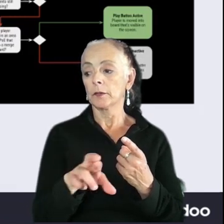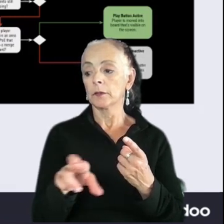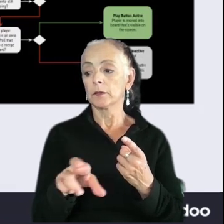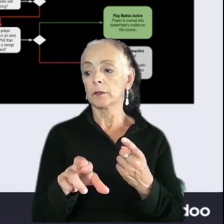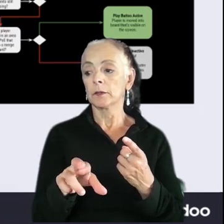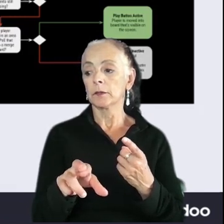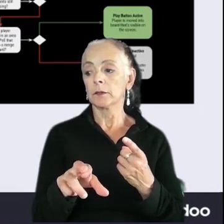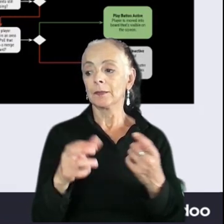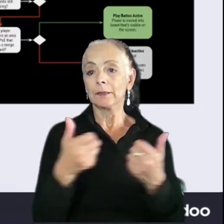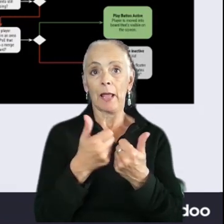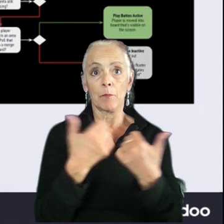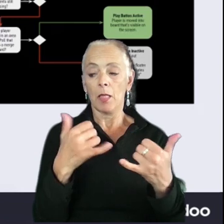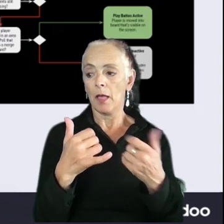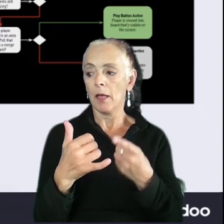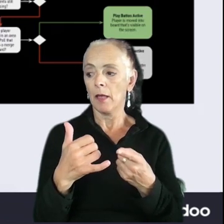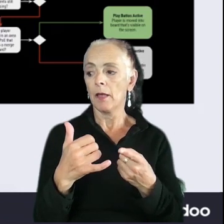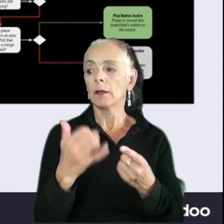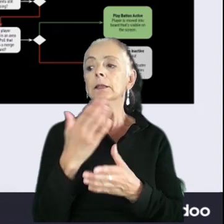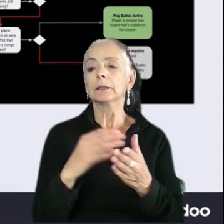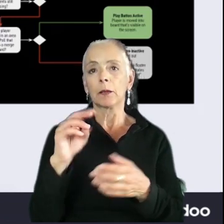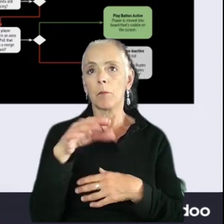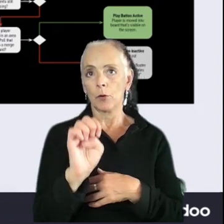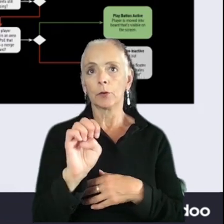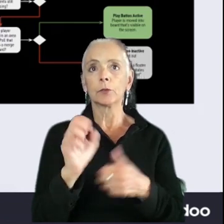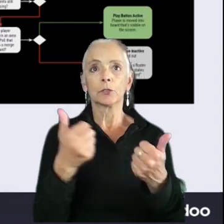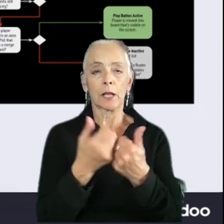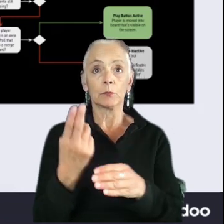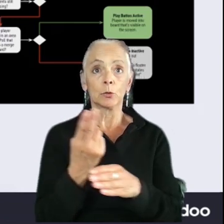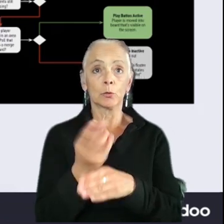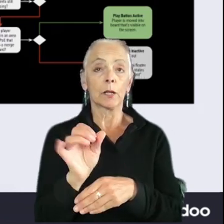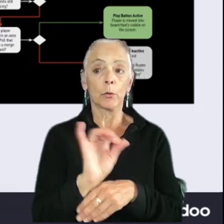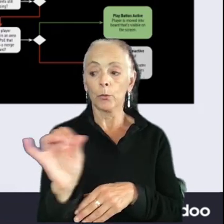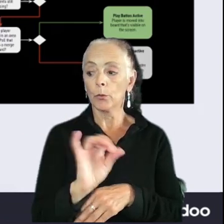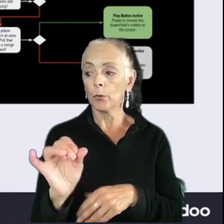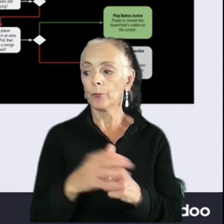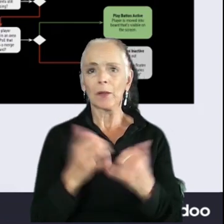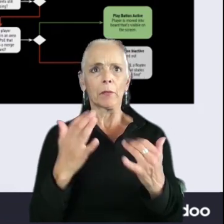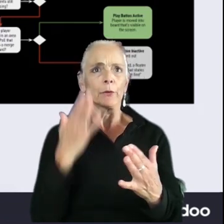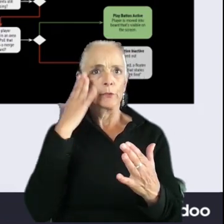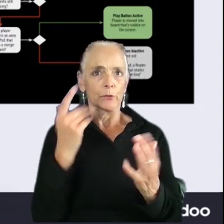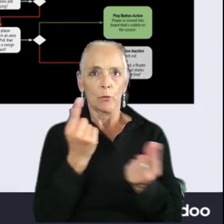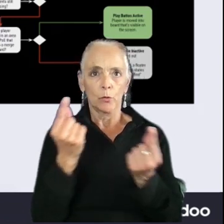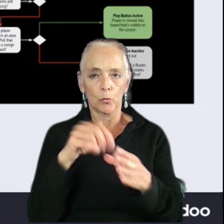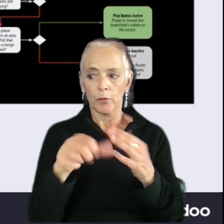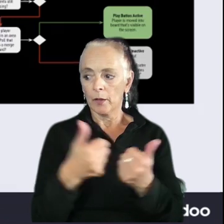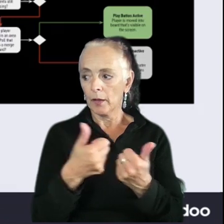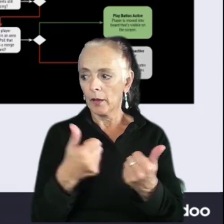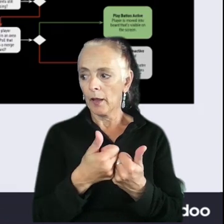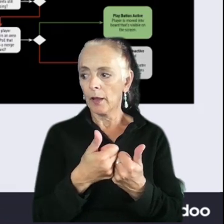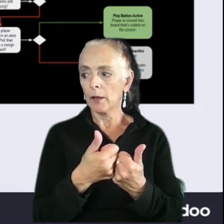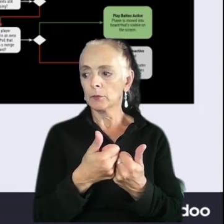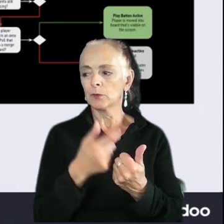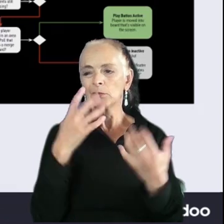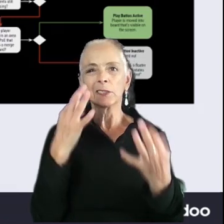you to the gameplay, and some merge games use it too. But since our players didn't know what to do in the game, designers decided to use